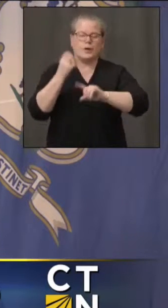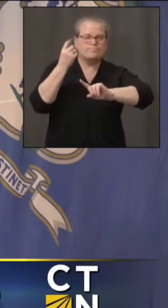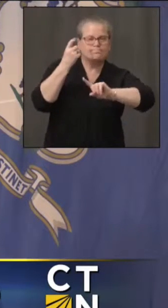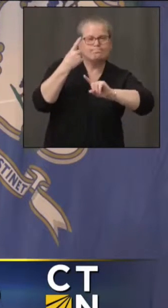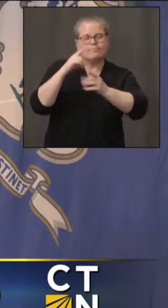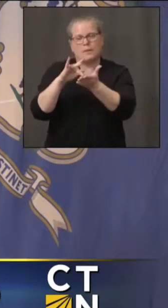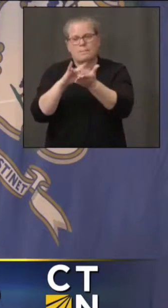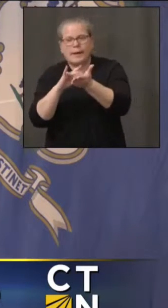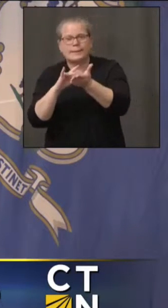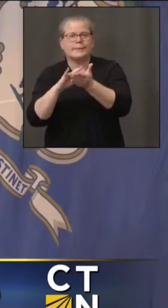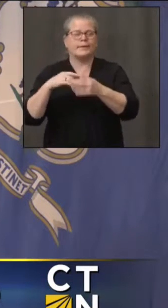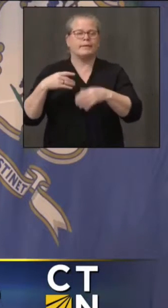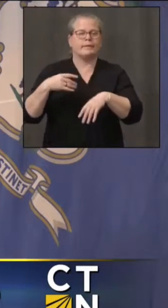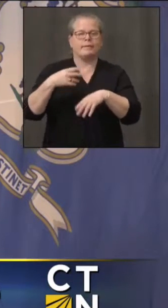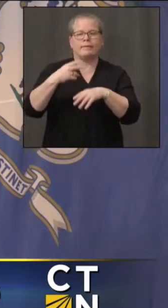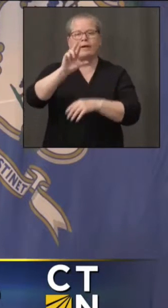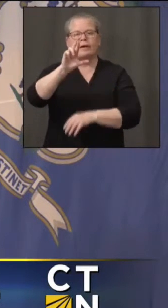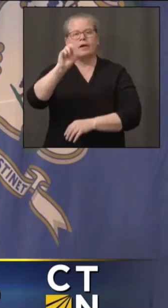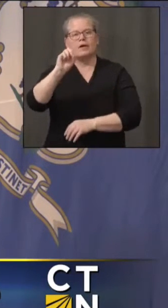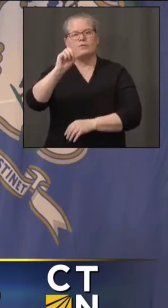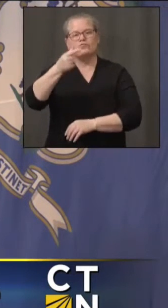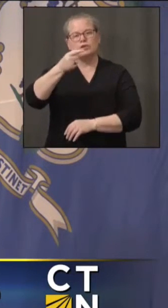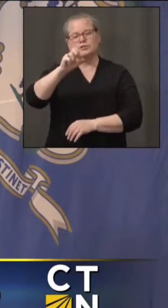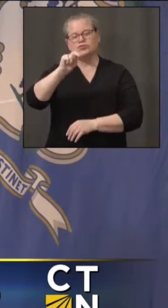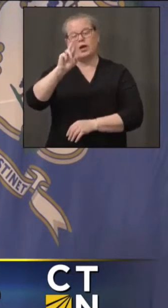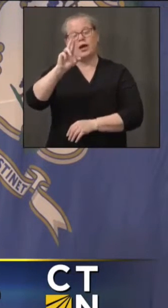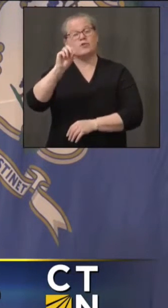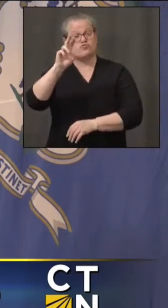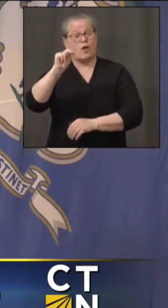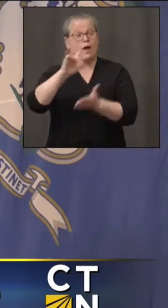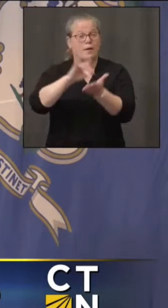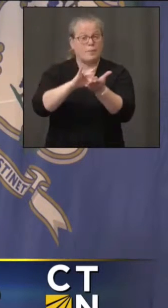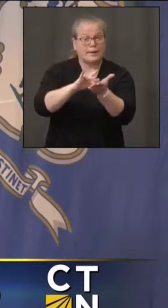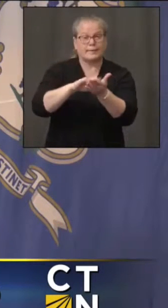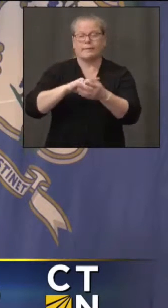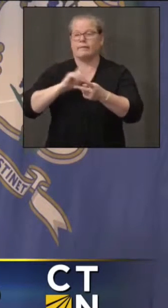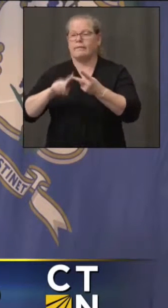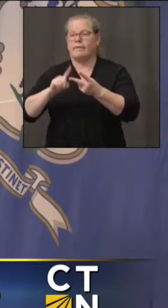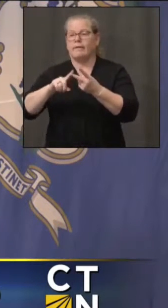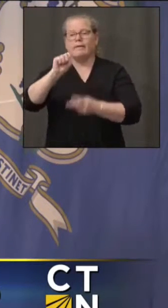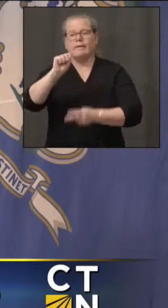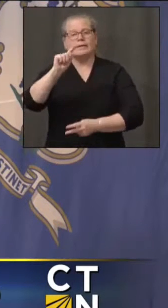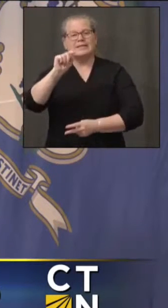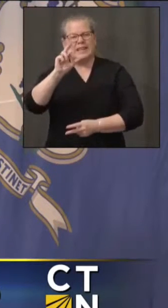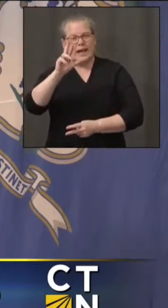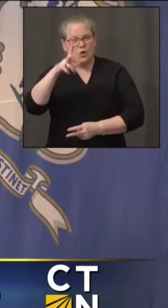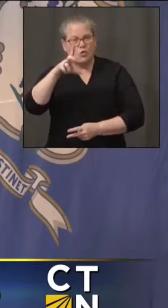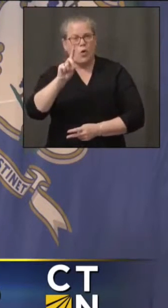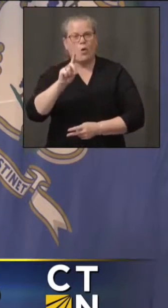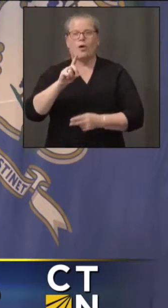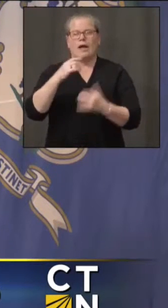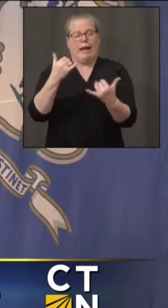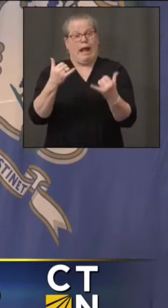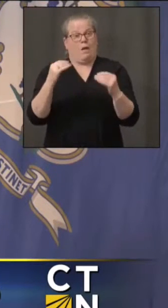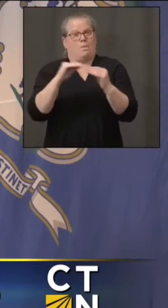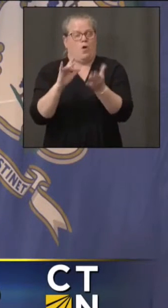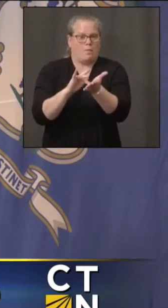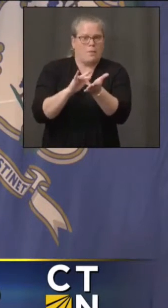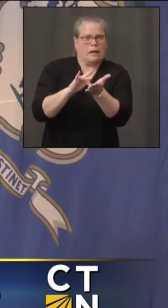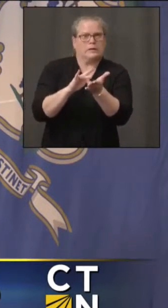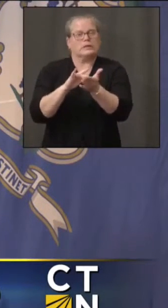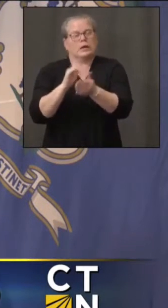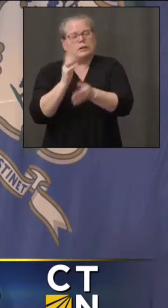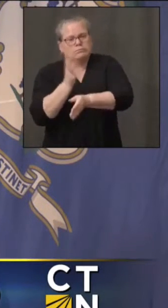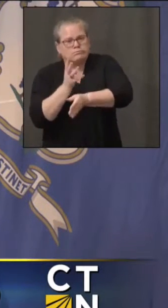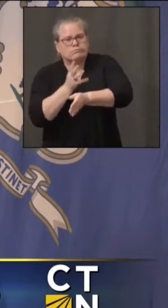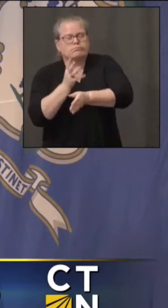things that, as you saw from those charts, keep you safer, less fatalities in the hospitals, and a quicker exit from the hospitals.